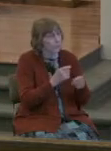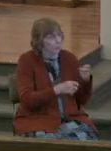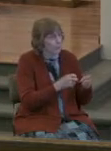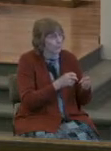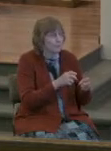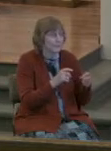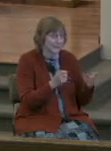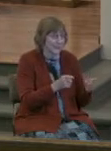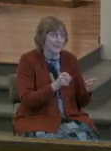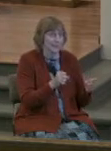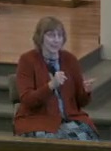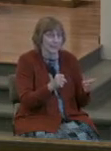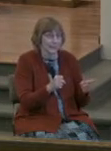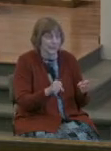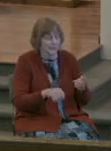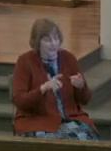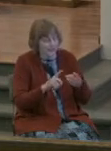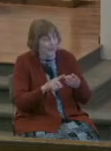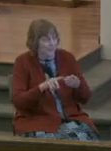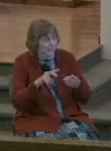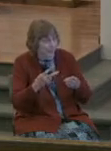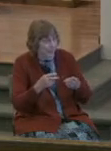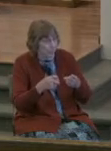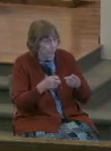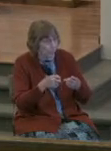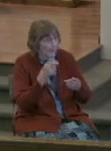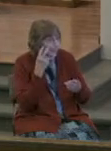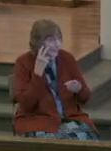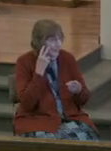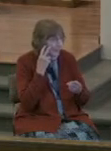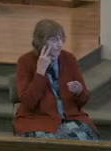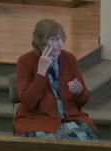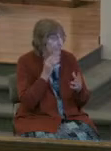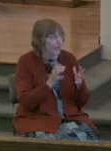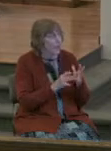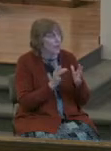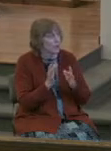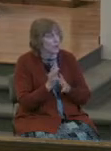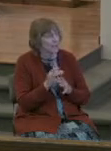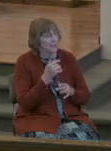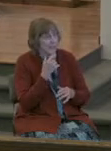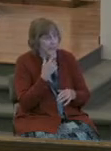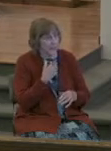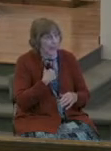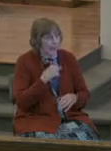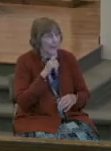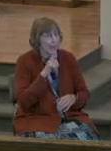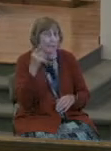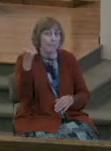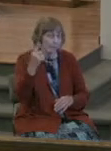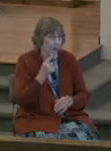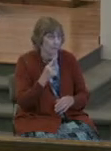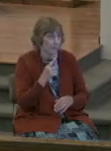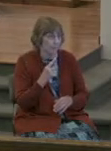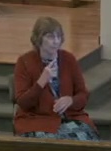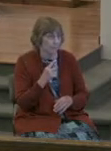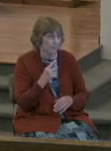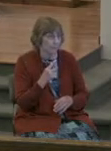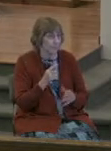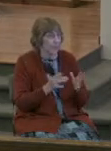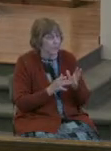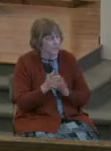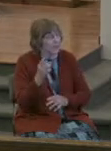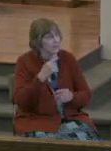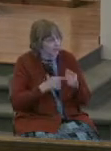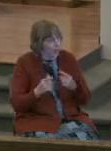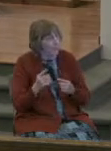a second problem I see in this verse. Because Jesus said, I am come. Jesus has